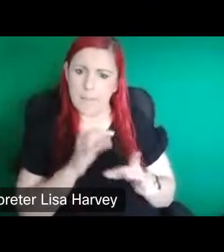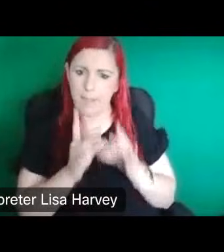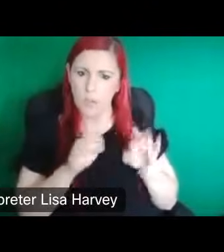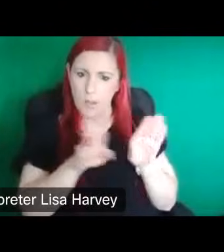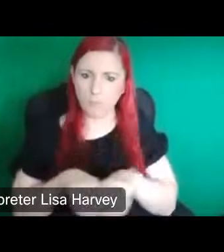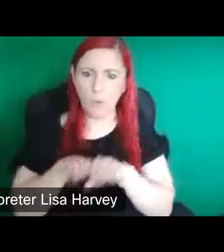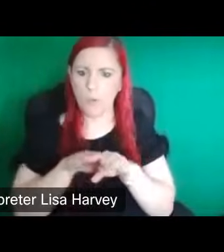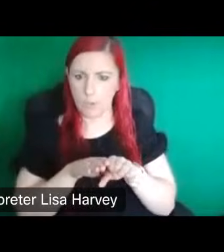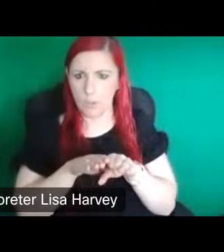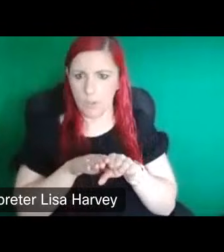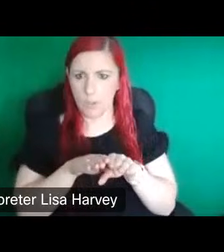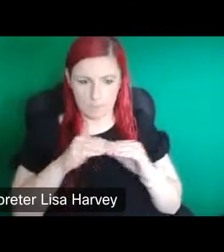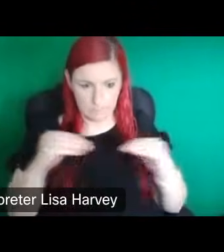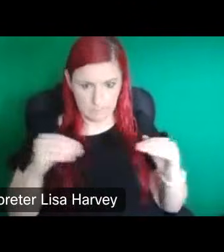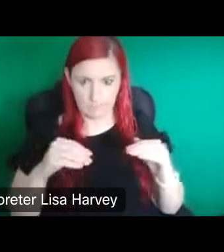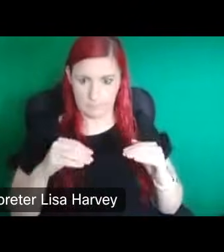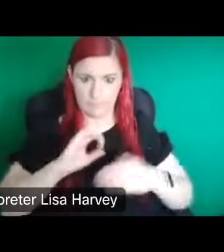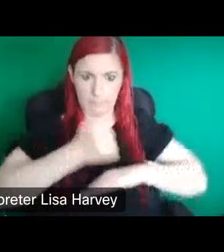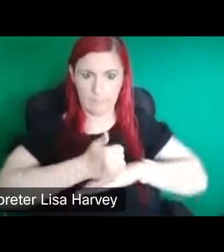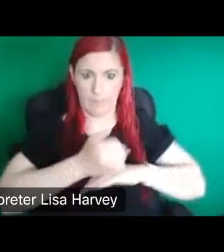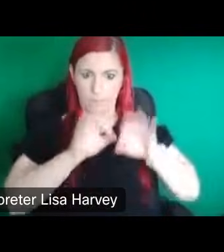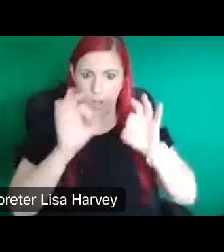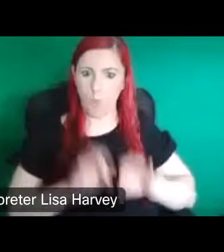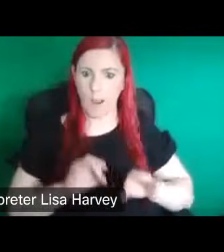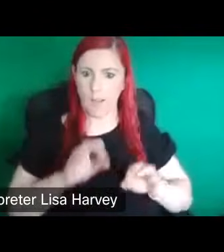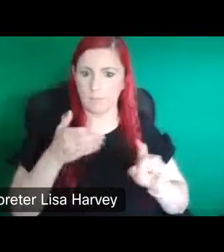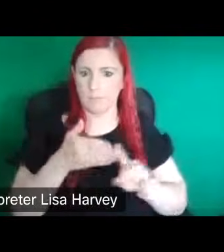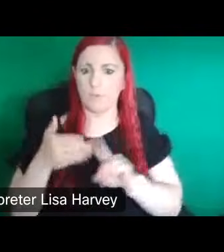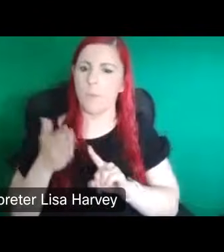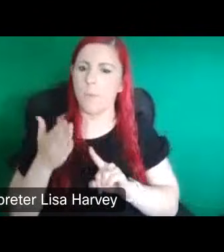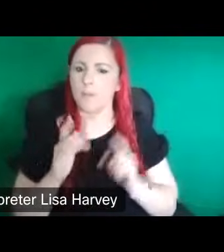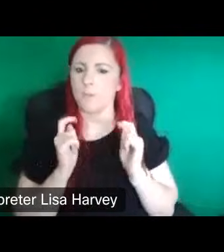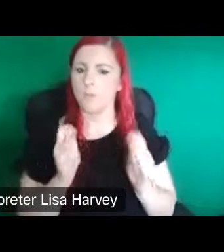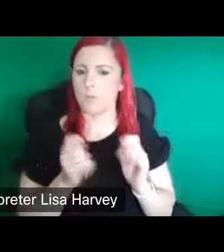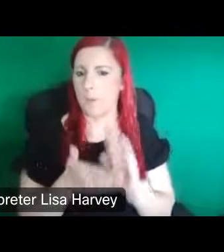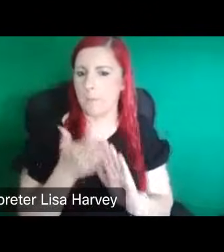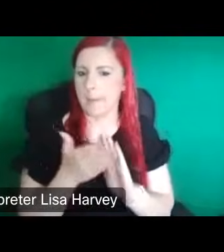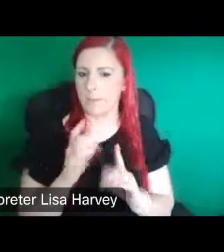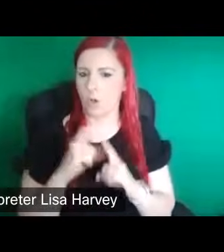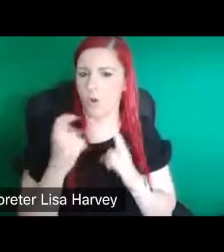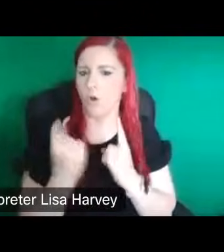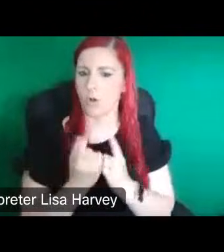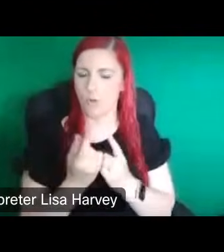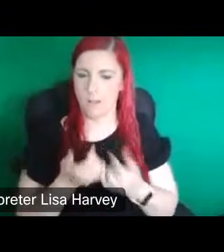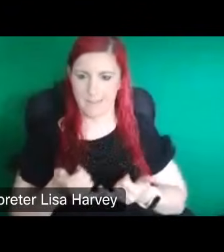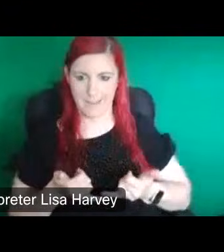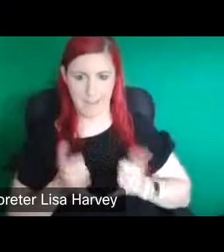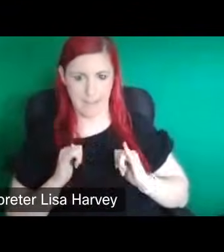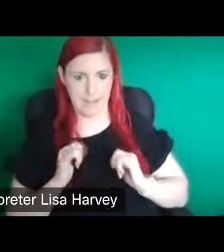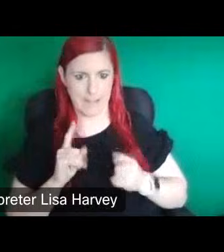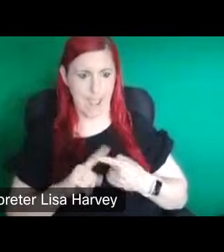the framework, and our approach to mandatory training to build that culture of capability and